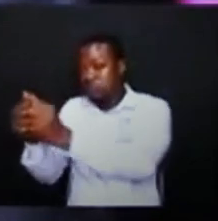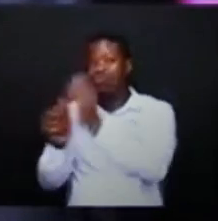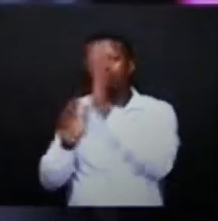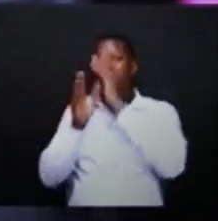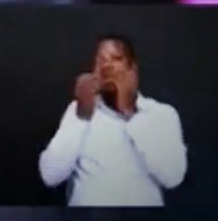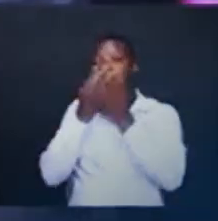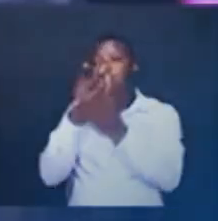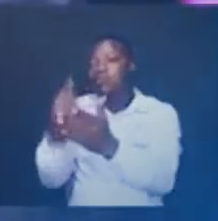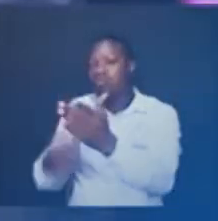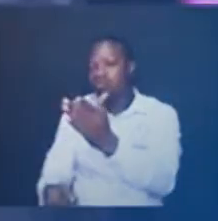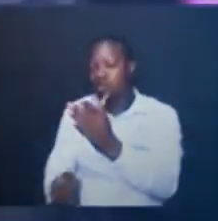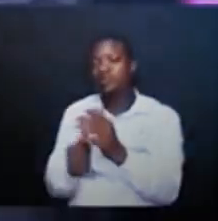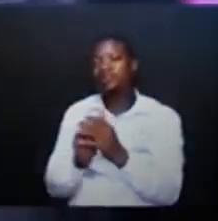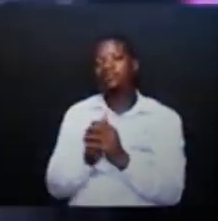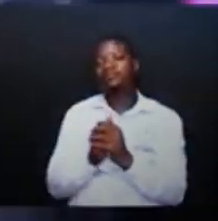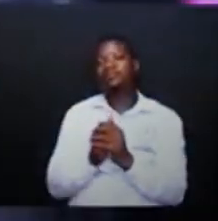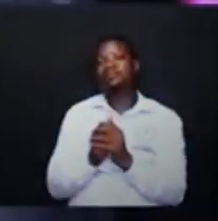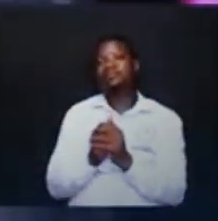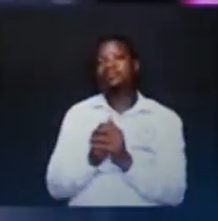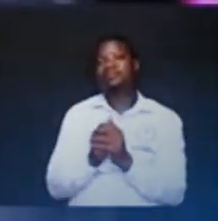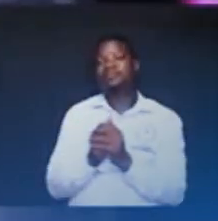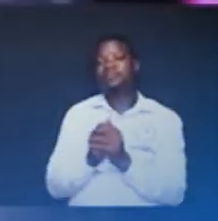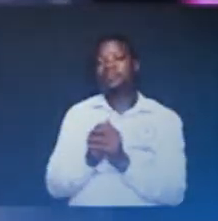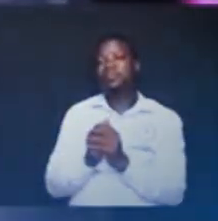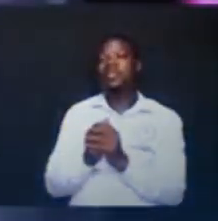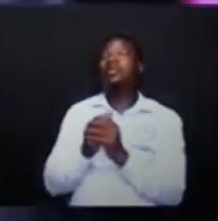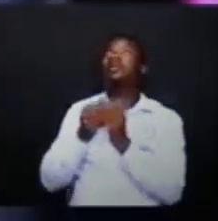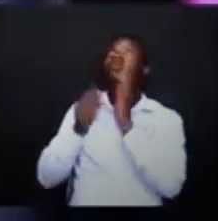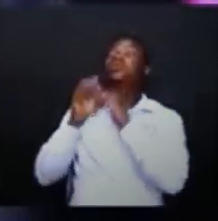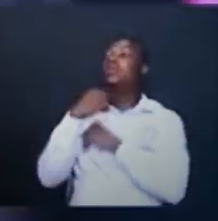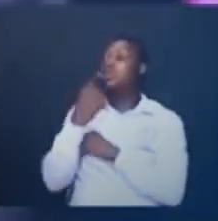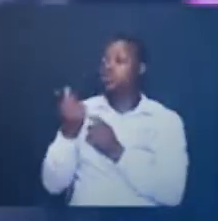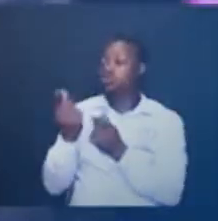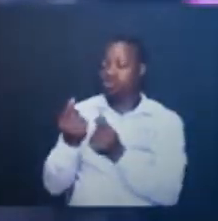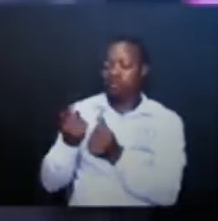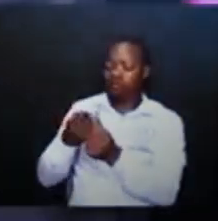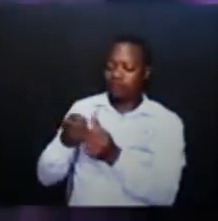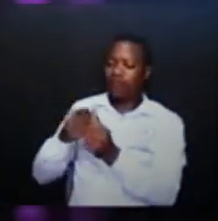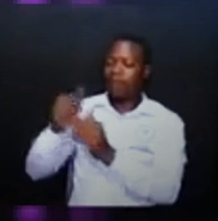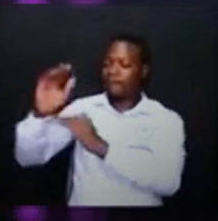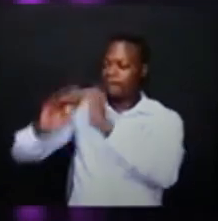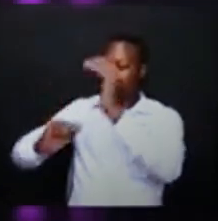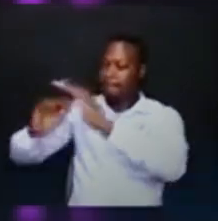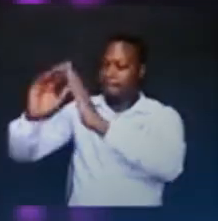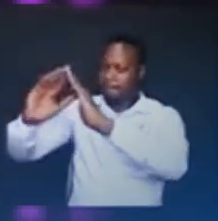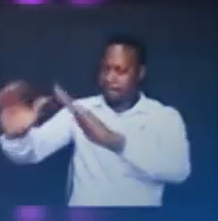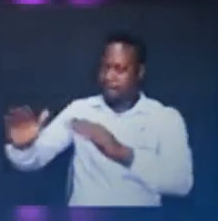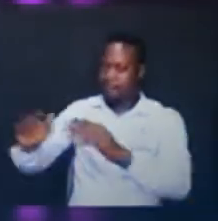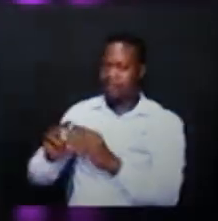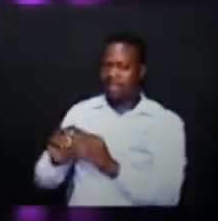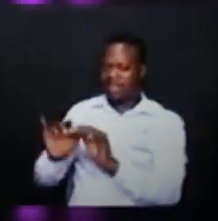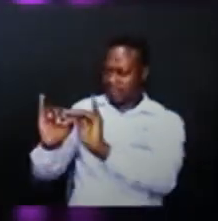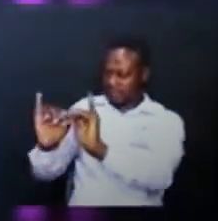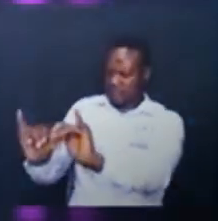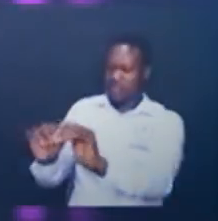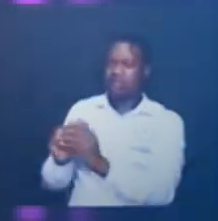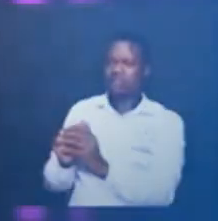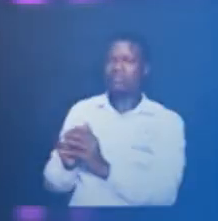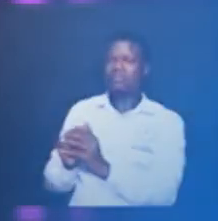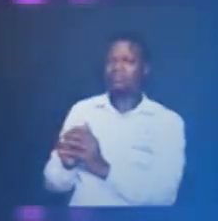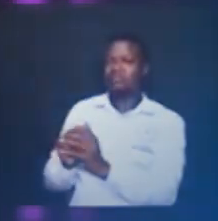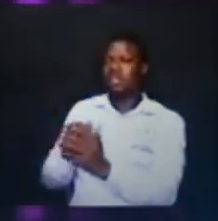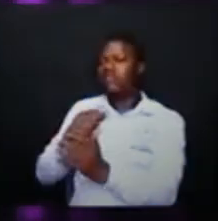ko Babel no nyina. Now build houses. Mun sisi adan and settle down. Mun tinatinam